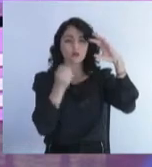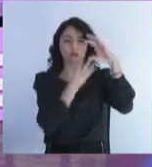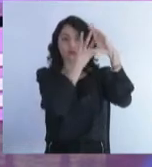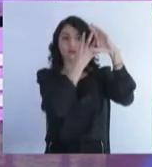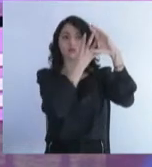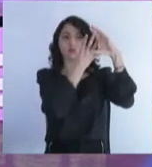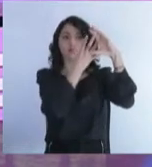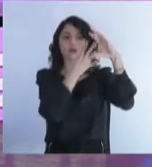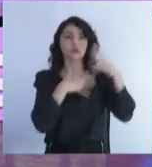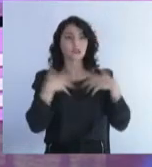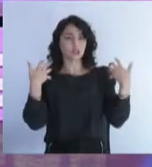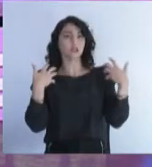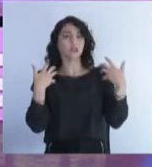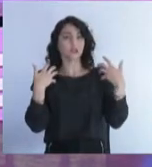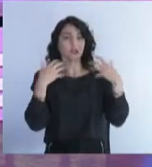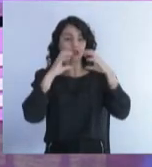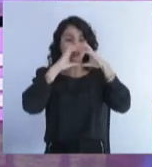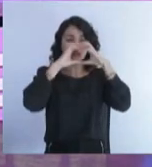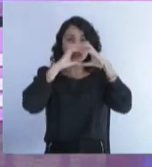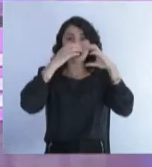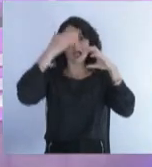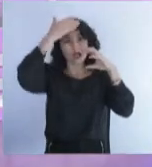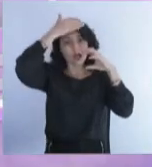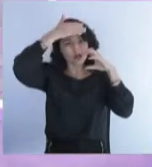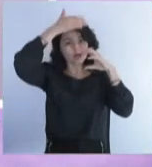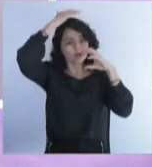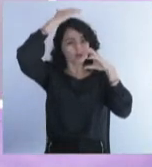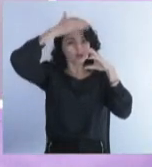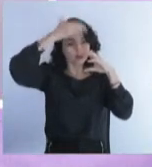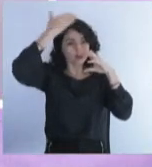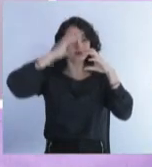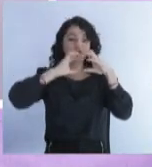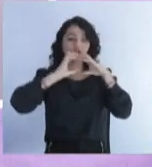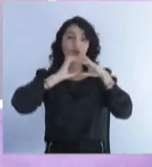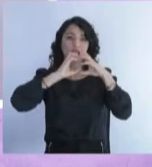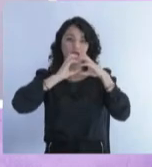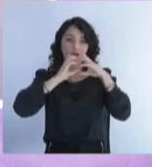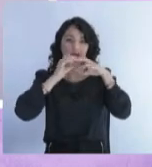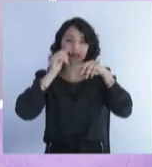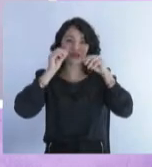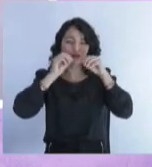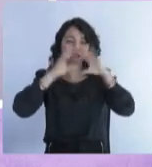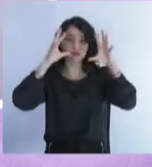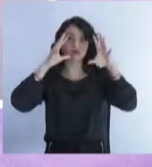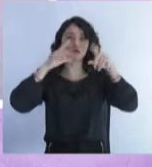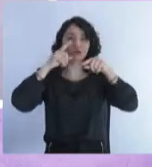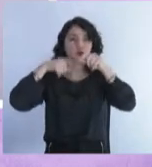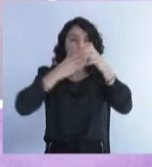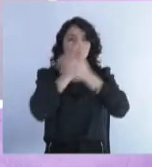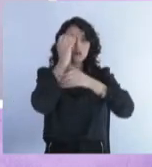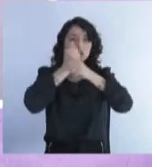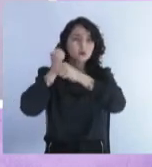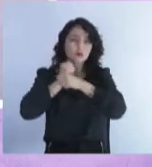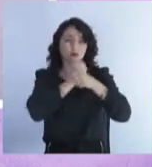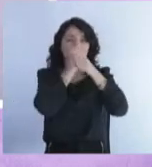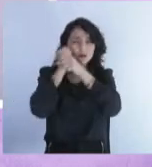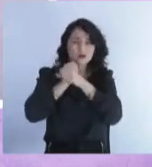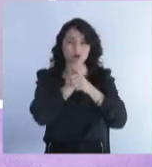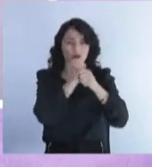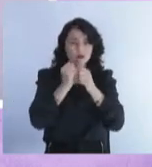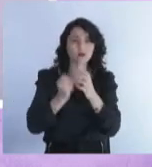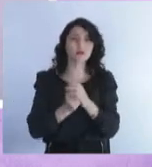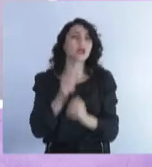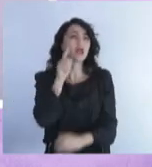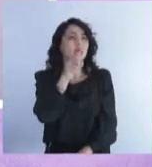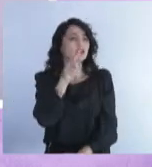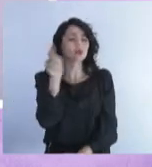gets triggered, it takes over our rational brain, the prefrontal cortex, the brain's boss, the executive center. It's not a